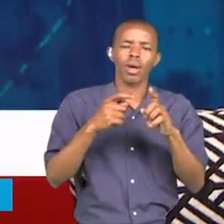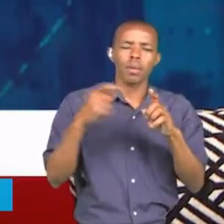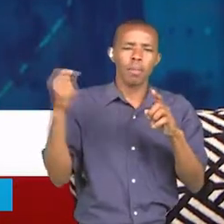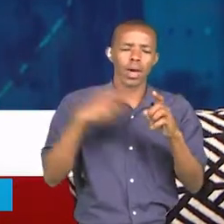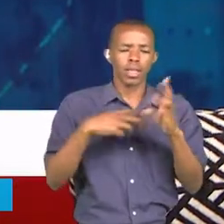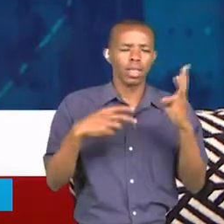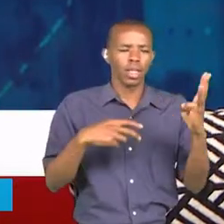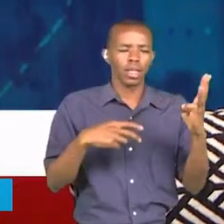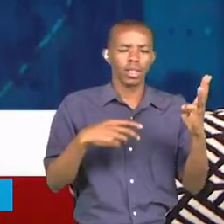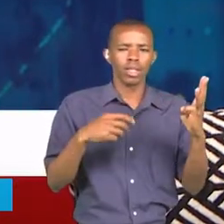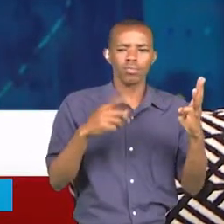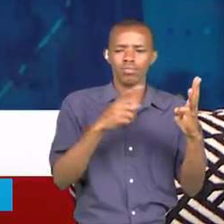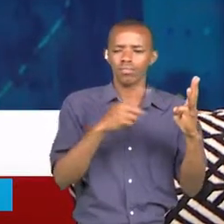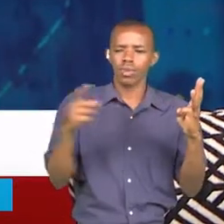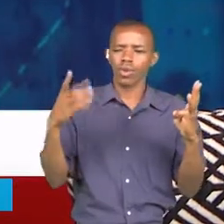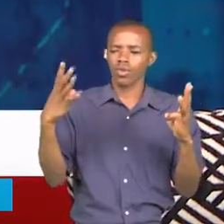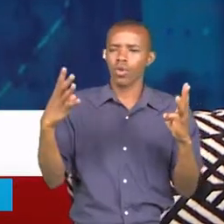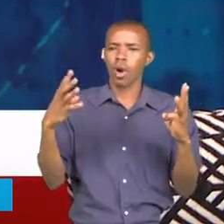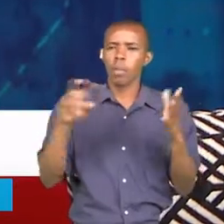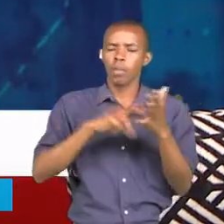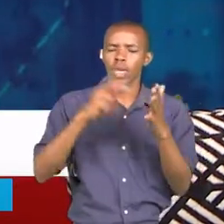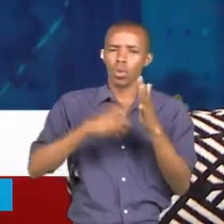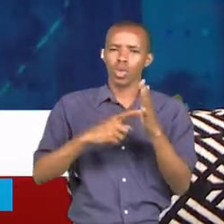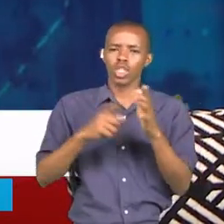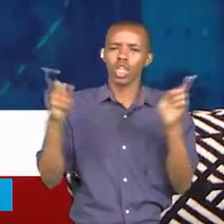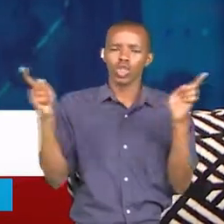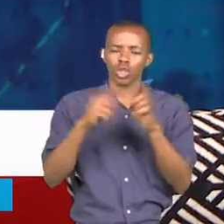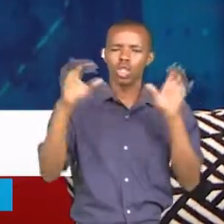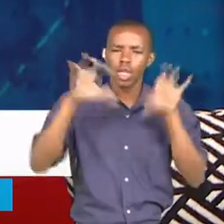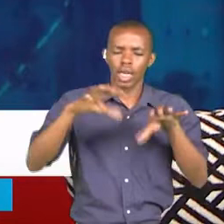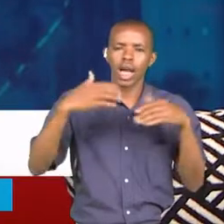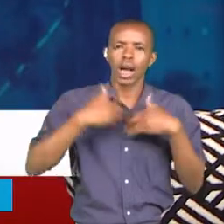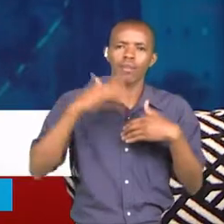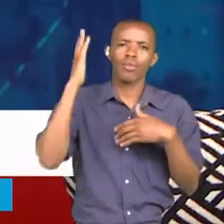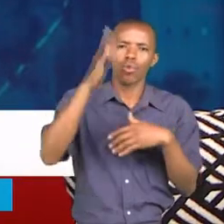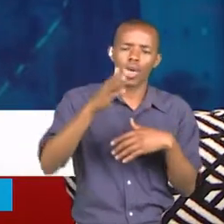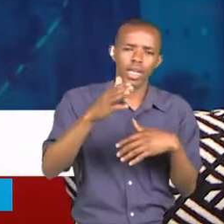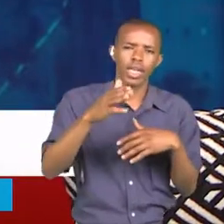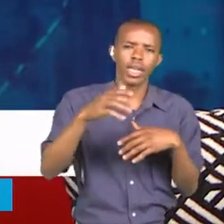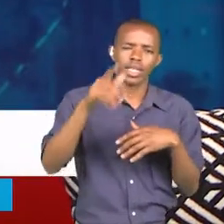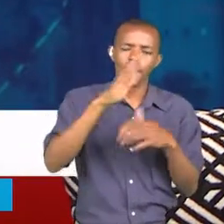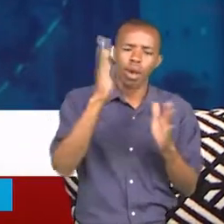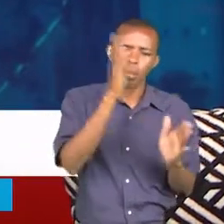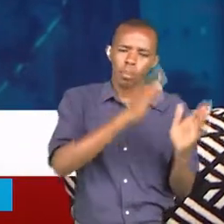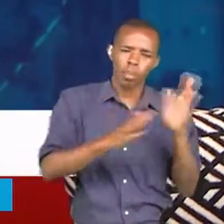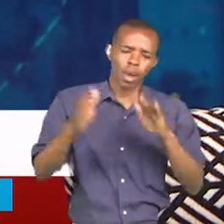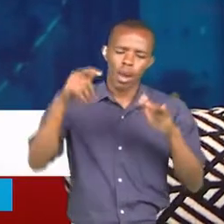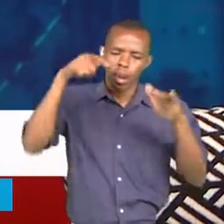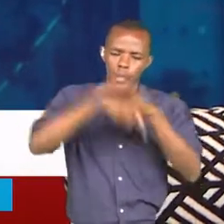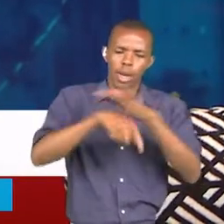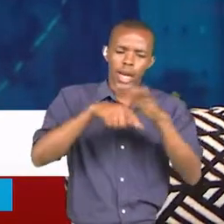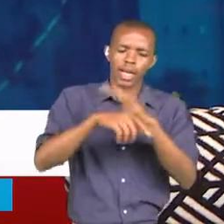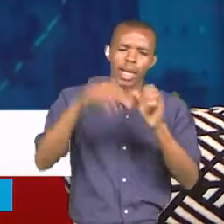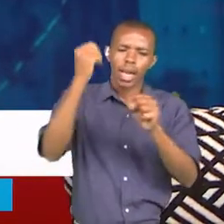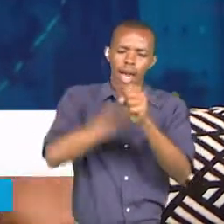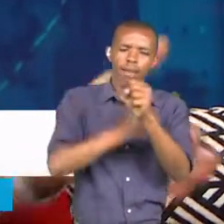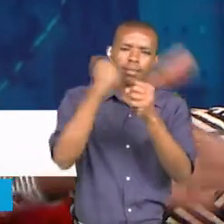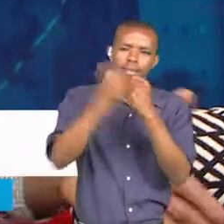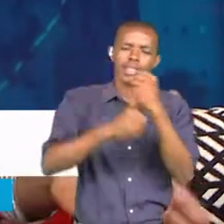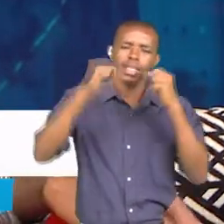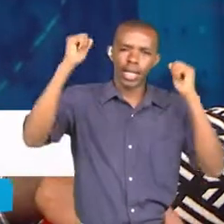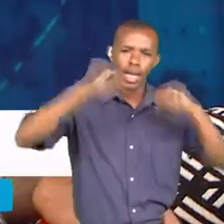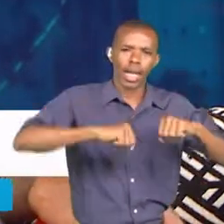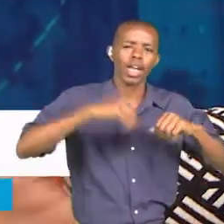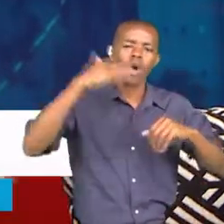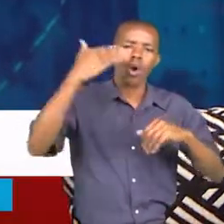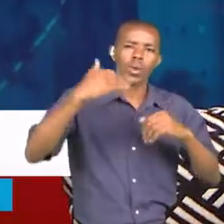rainfall. And so that means you might not have a full, you know, circle in which you can plant and be able to harvest, because if you are usually